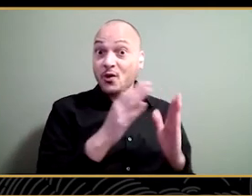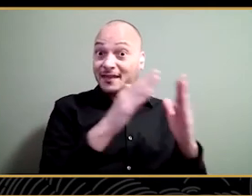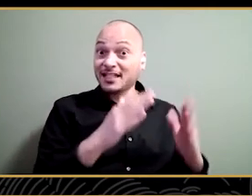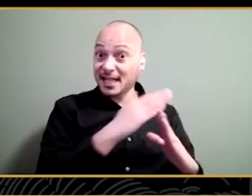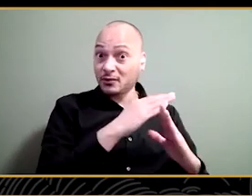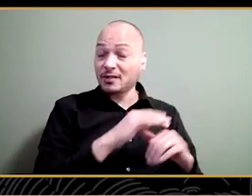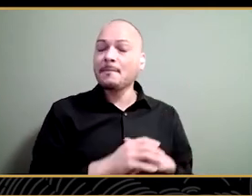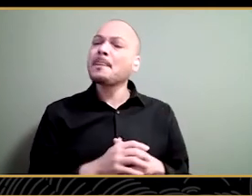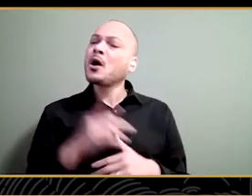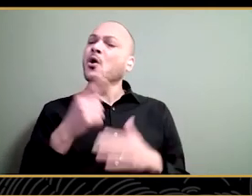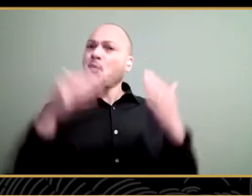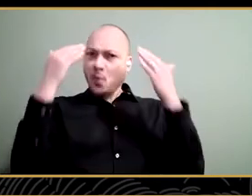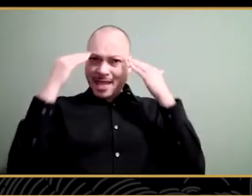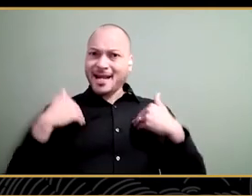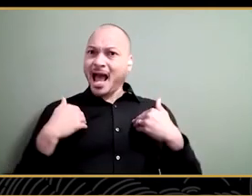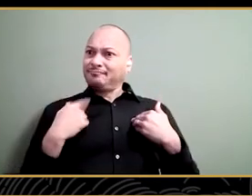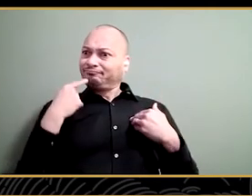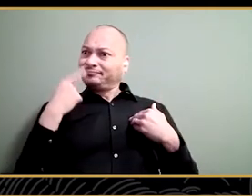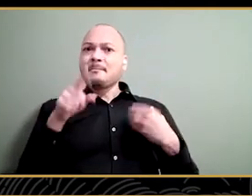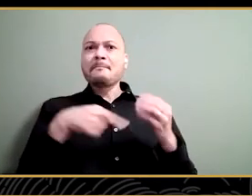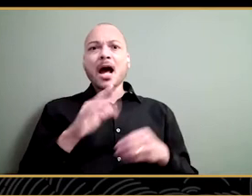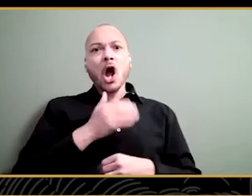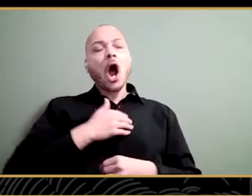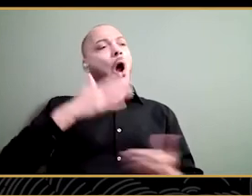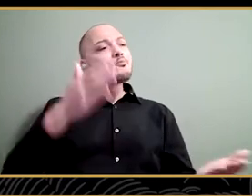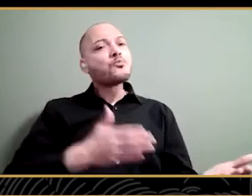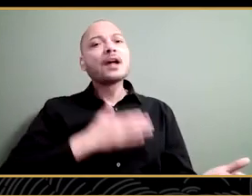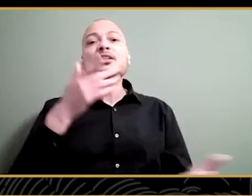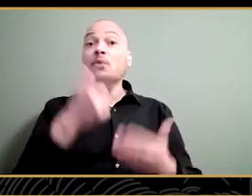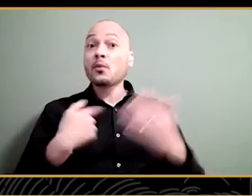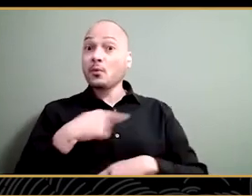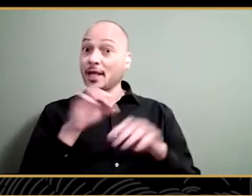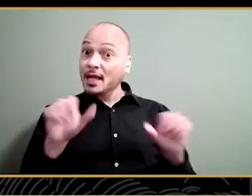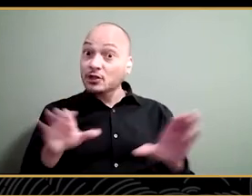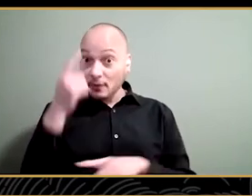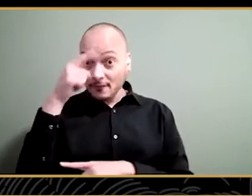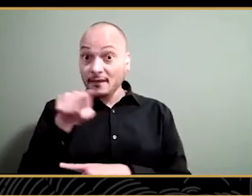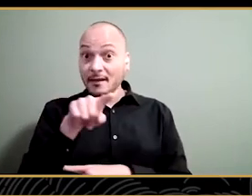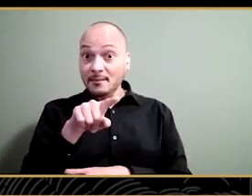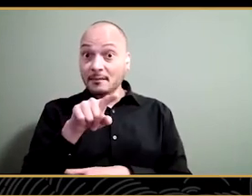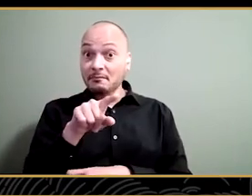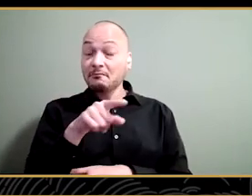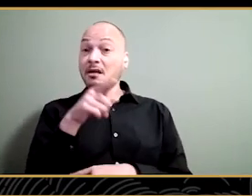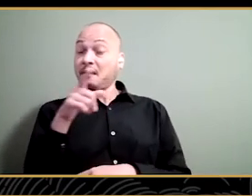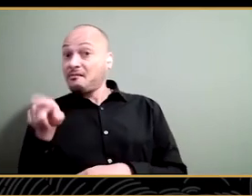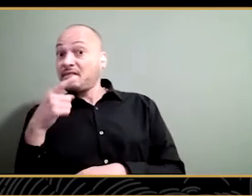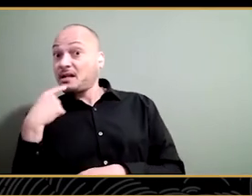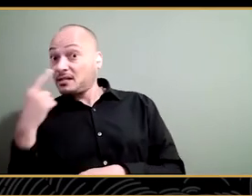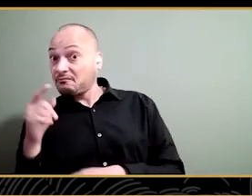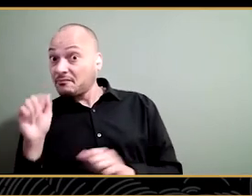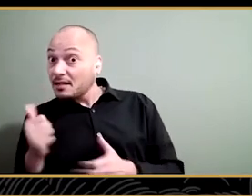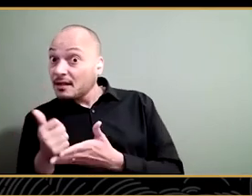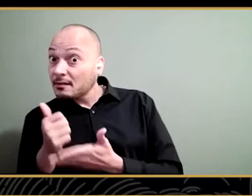What did the nun tell them about our presence Or what we might be able to do for them? Were they told